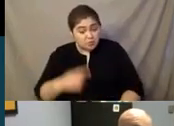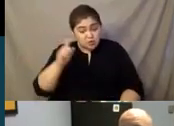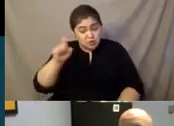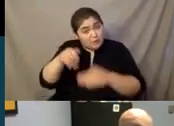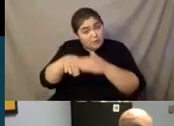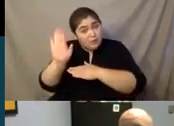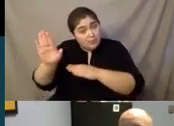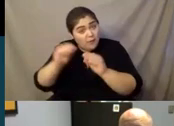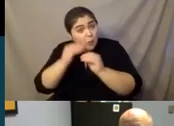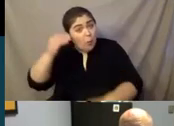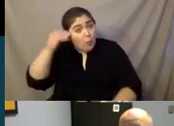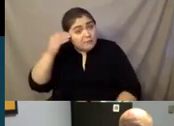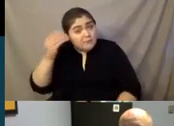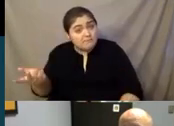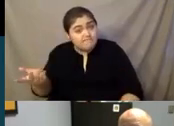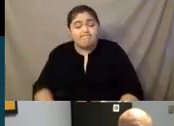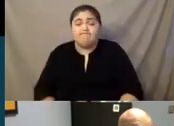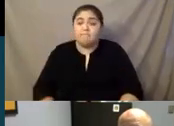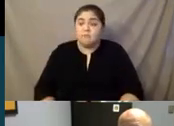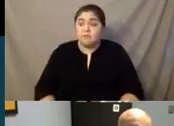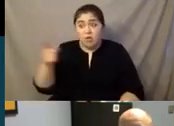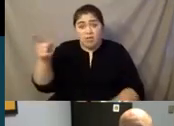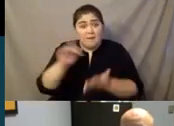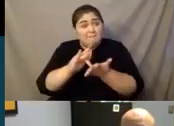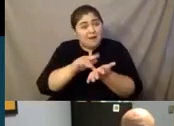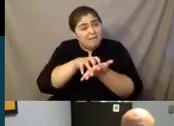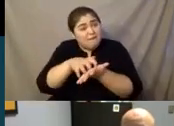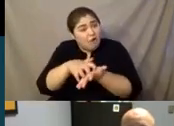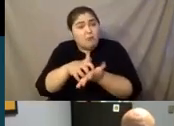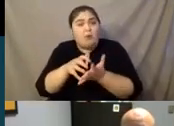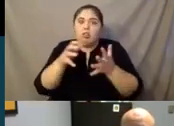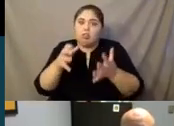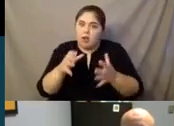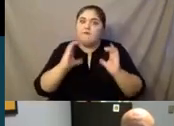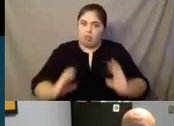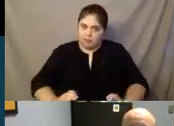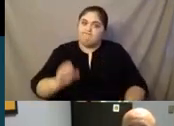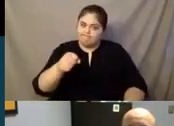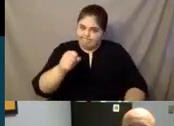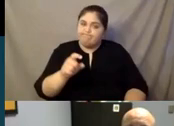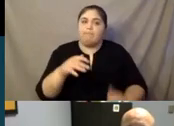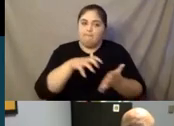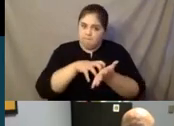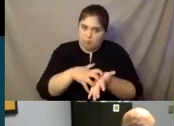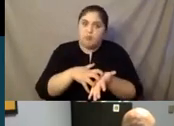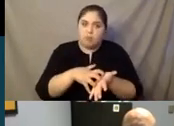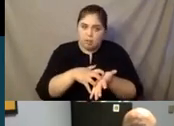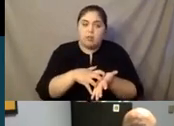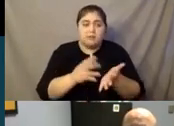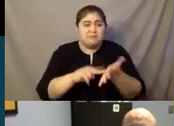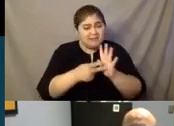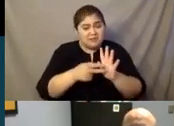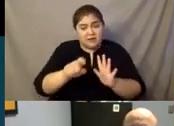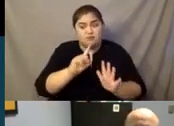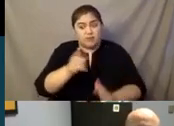home? Are they medically vulnerable? A lot of our clients are. So we had to be very